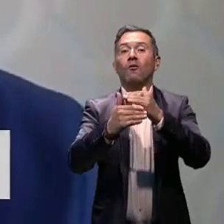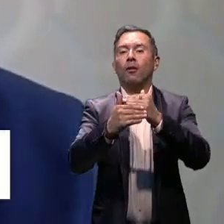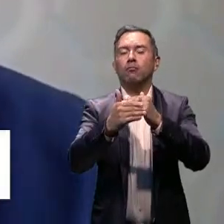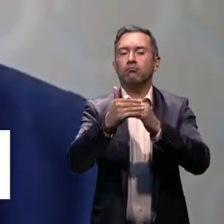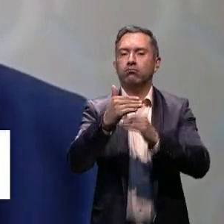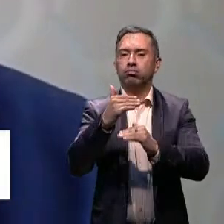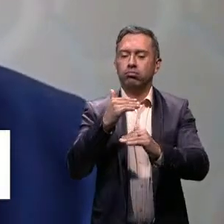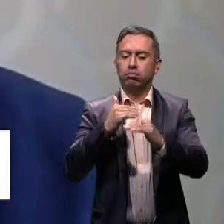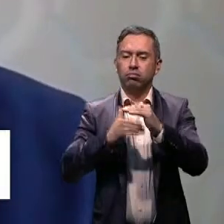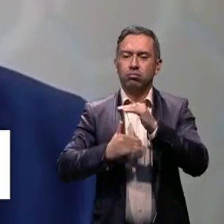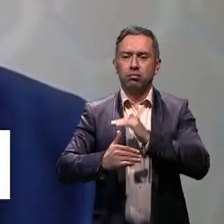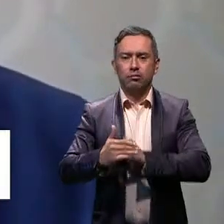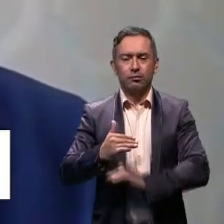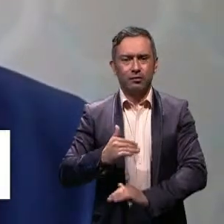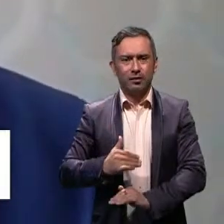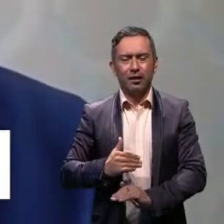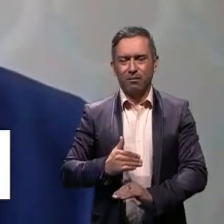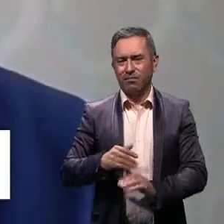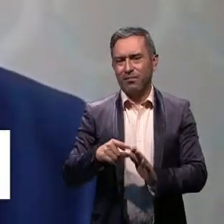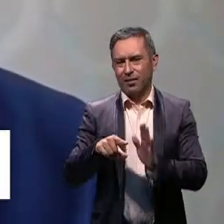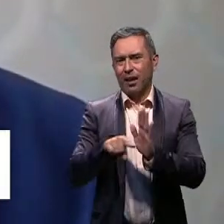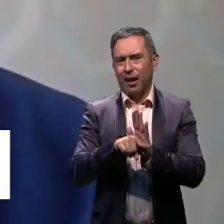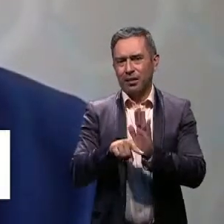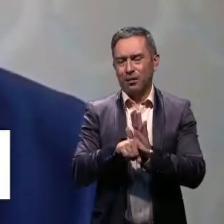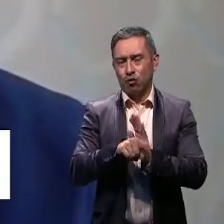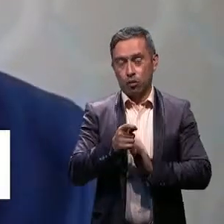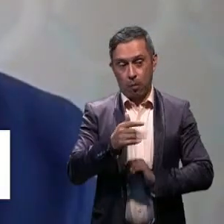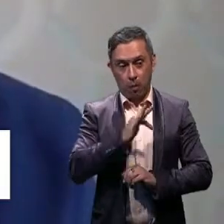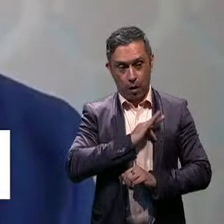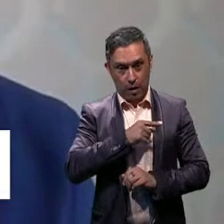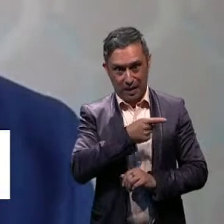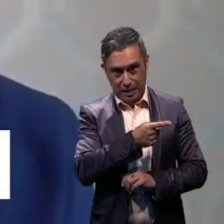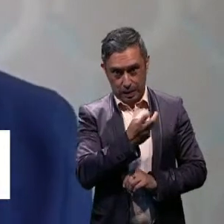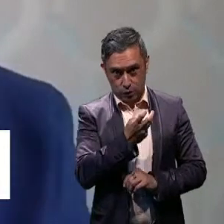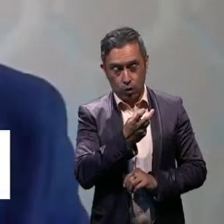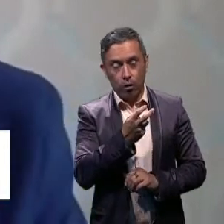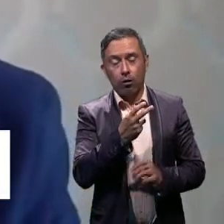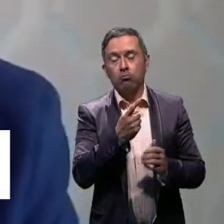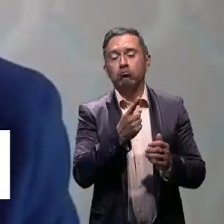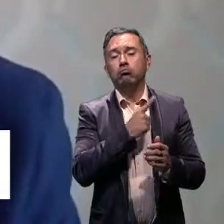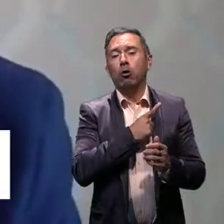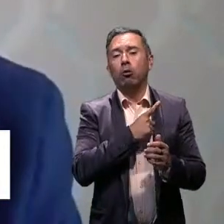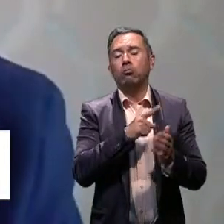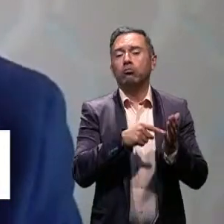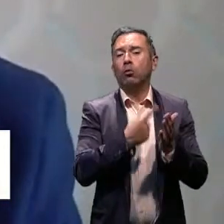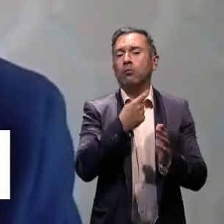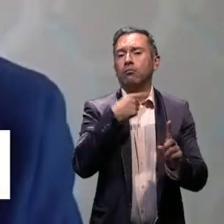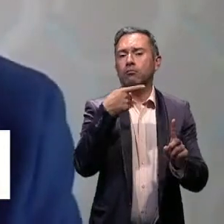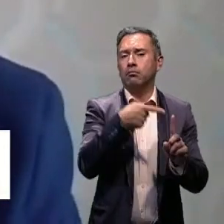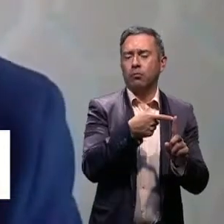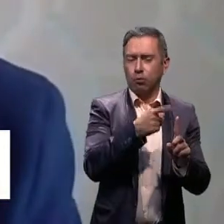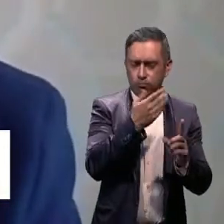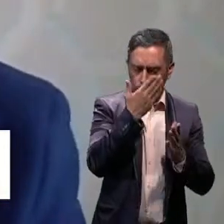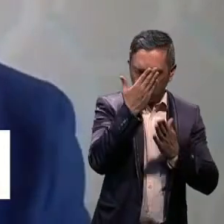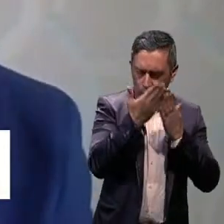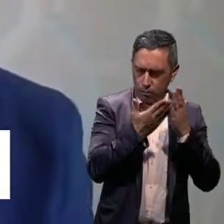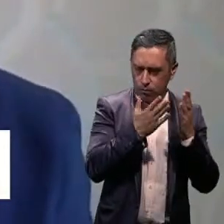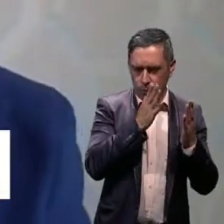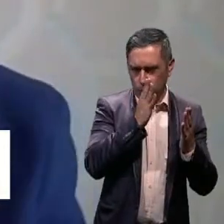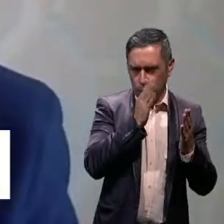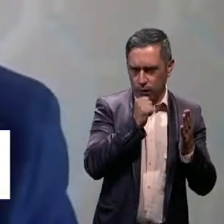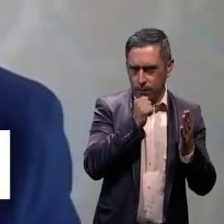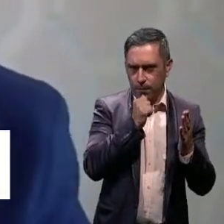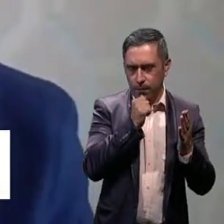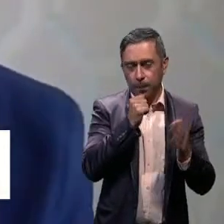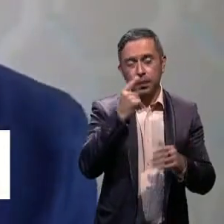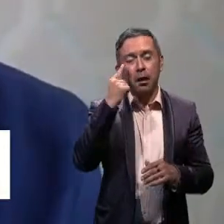democratic backsliding or setback. And it's not going to be given in a